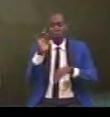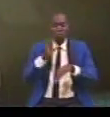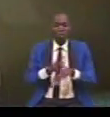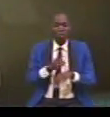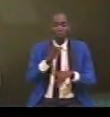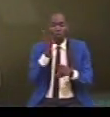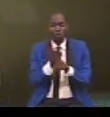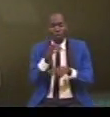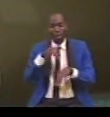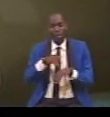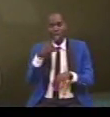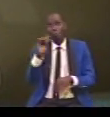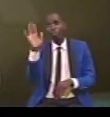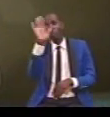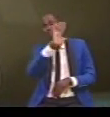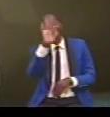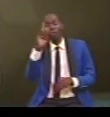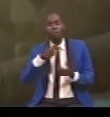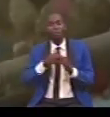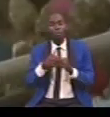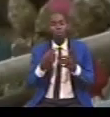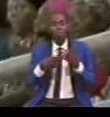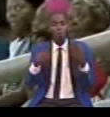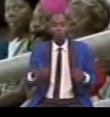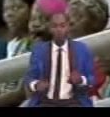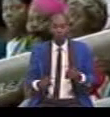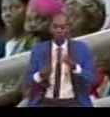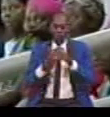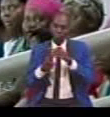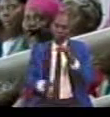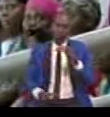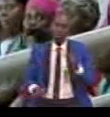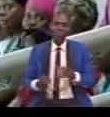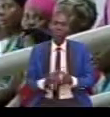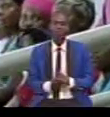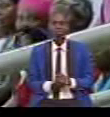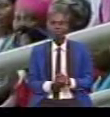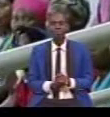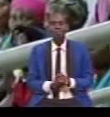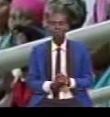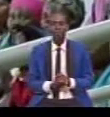just a wave. The problem did what? Disappear.